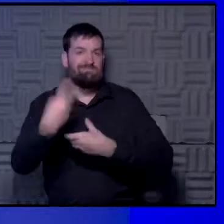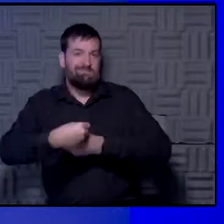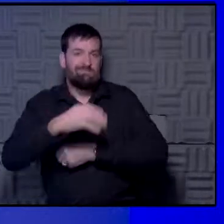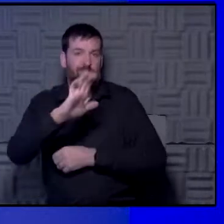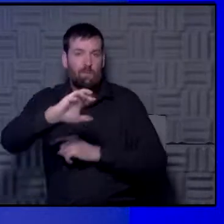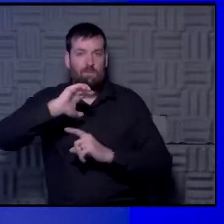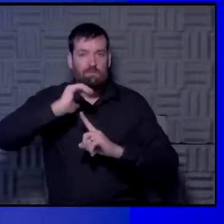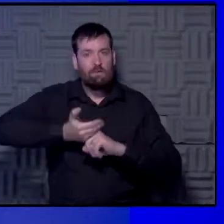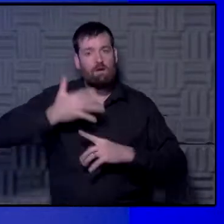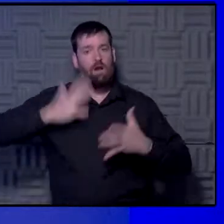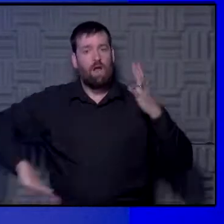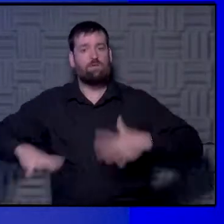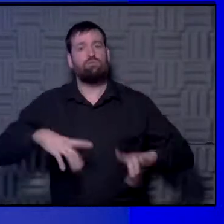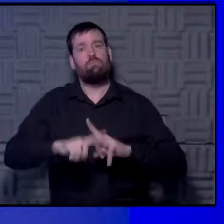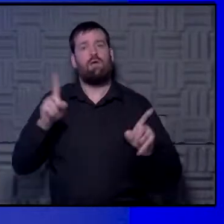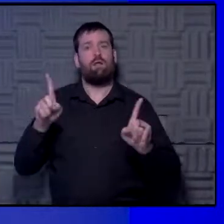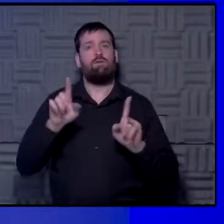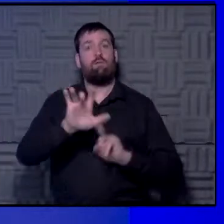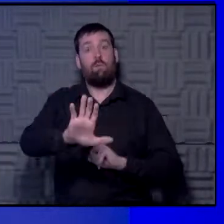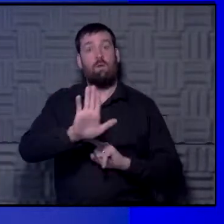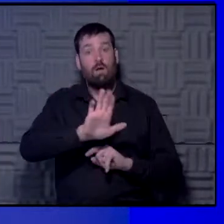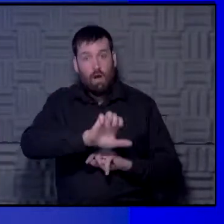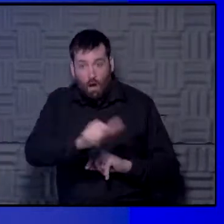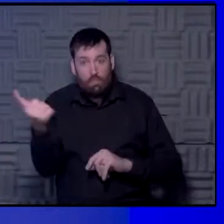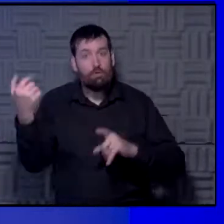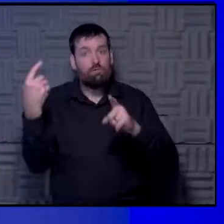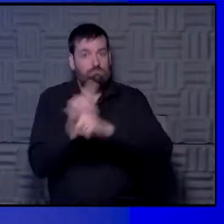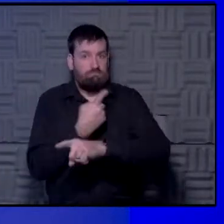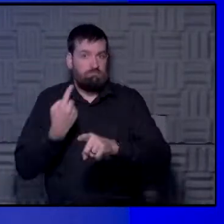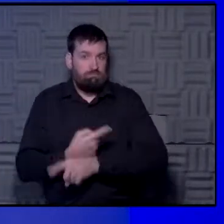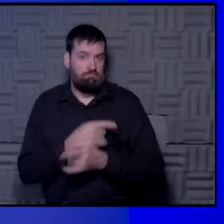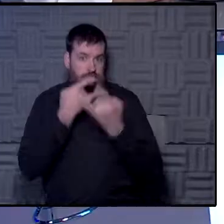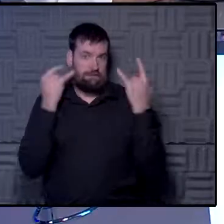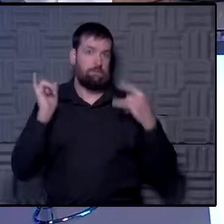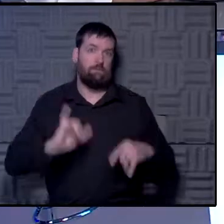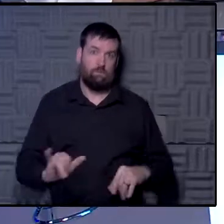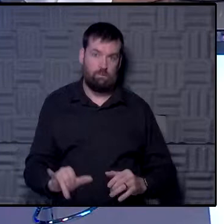even if not, make sure to wear your other regular daily mask as well.